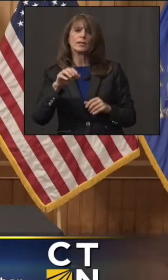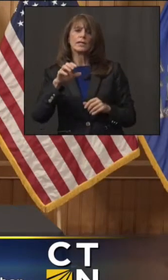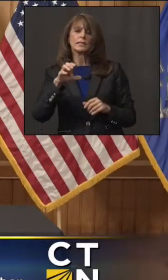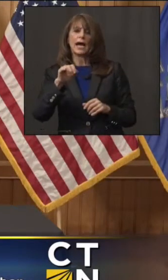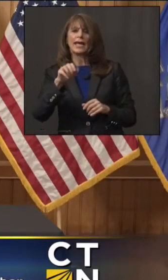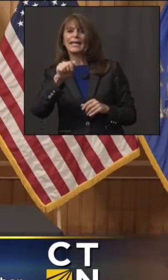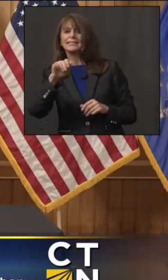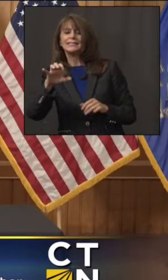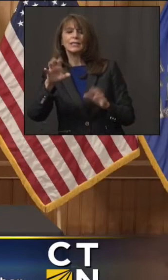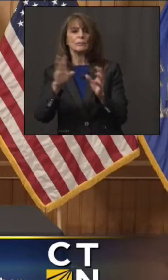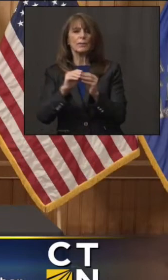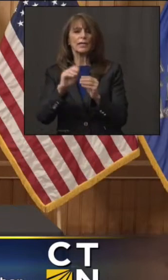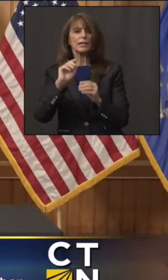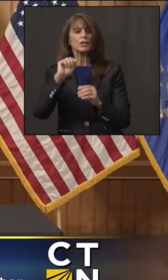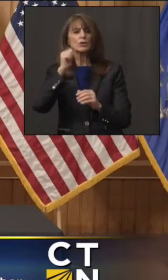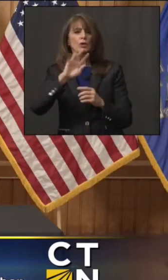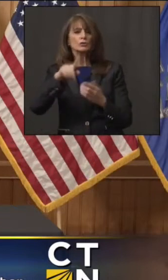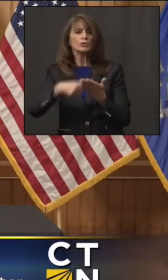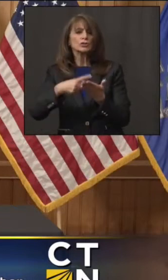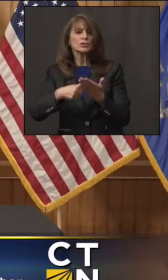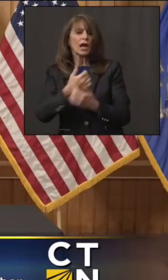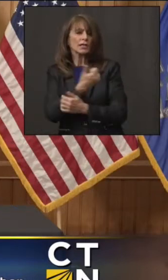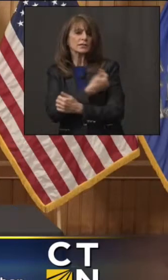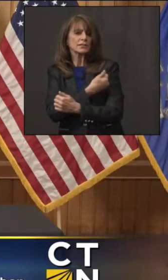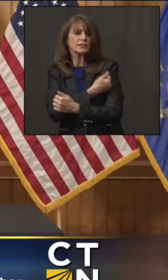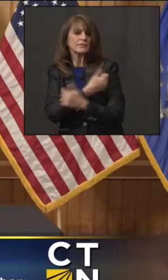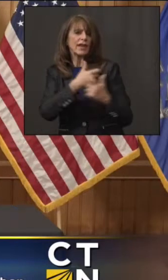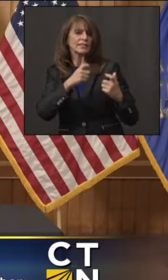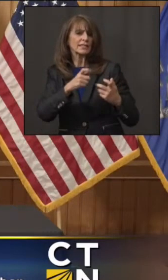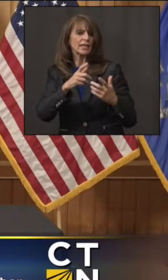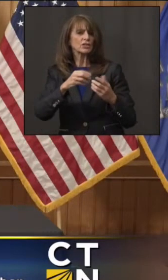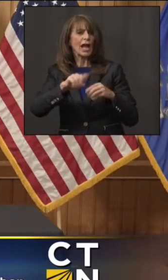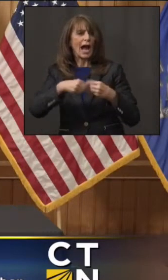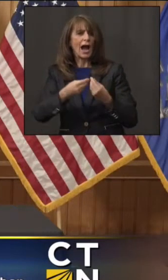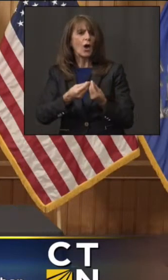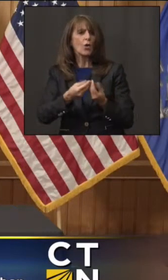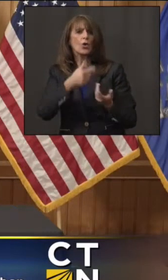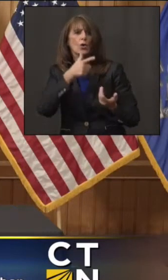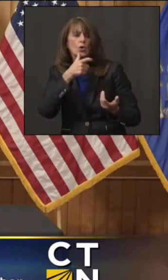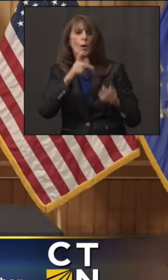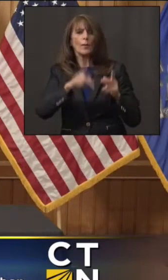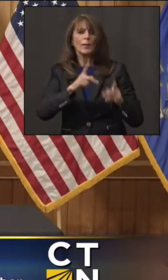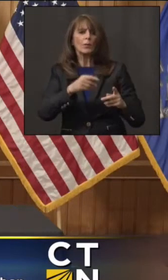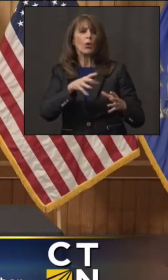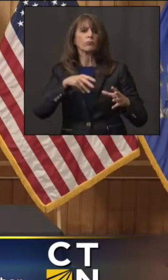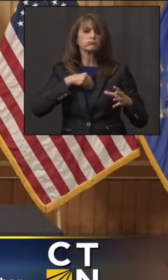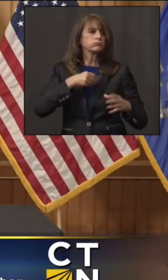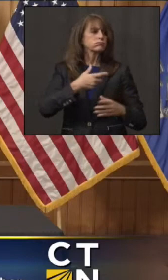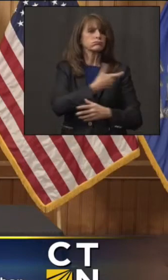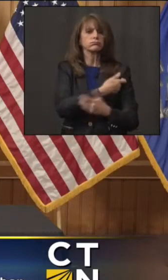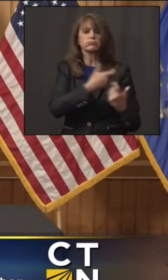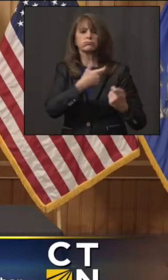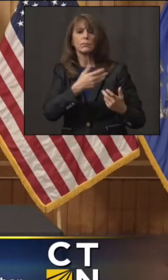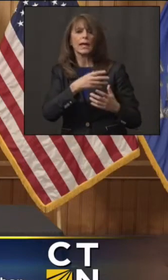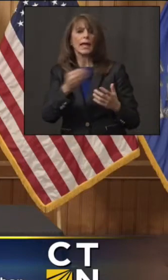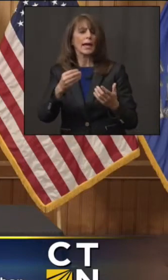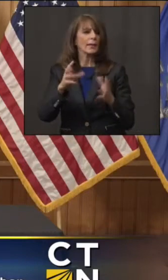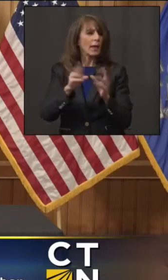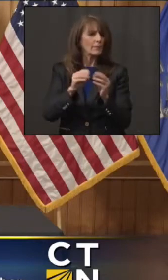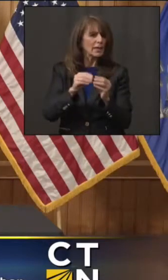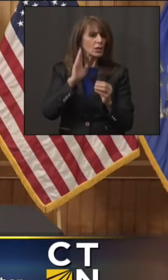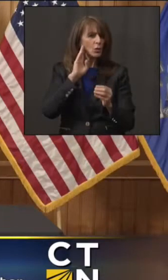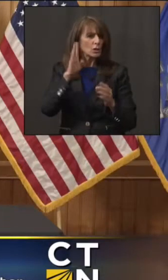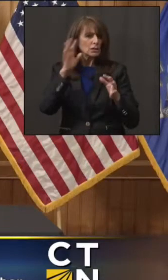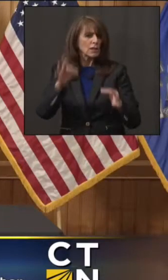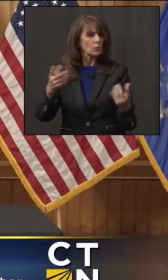state's vaccination distribution plan. So what can you tell us today about the status of that plan and how tomorrow's meeting will help finalize how the state